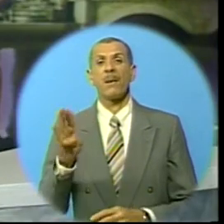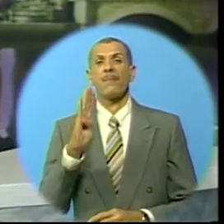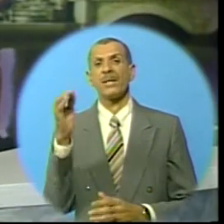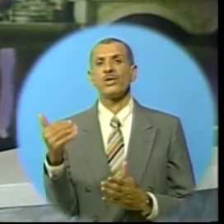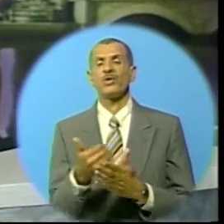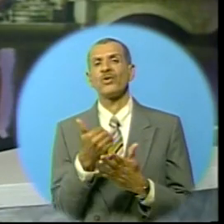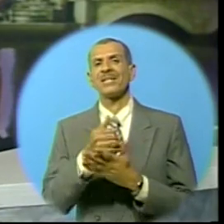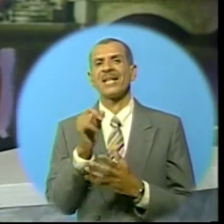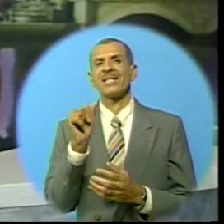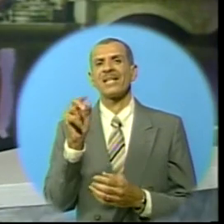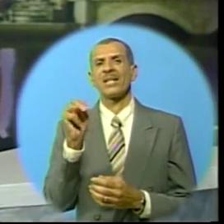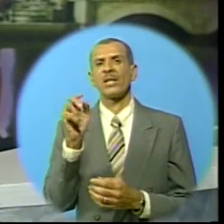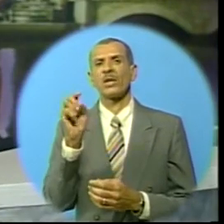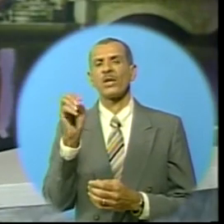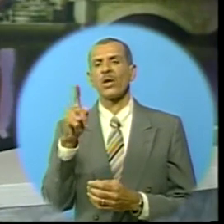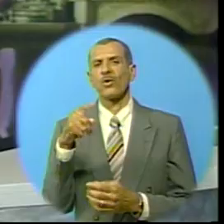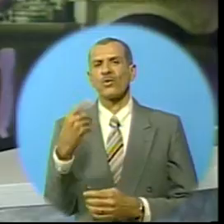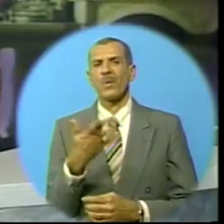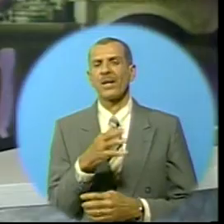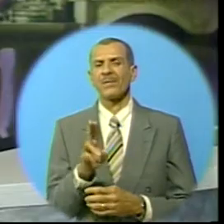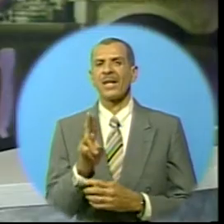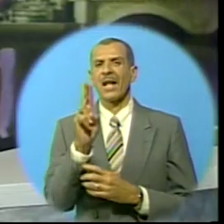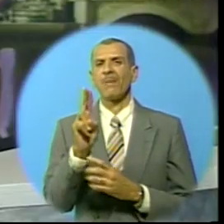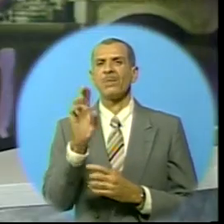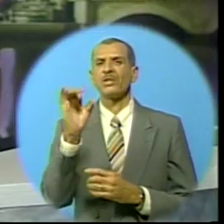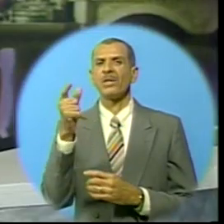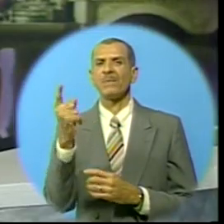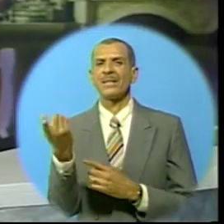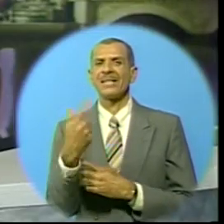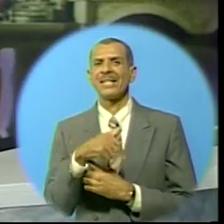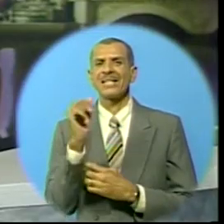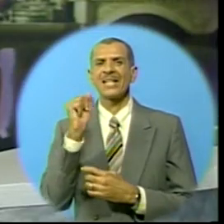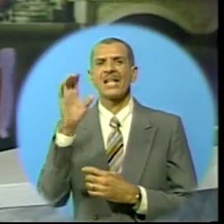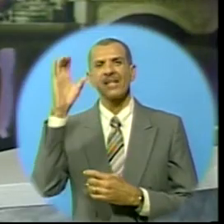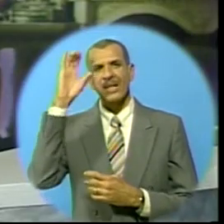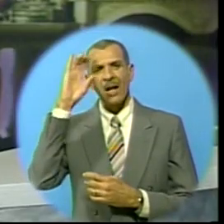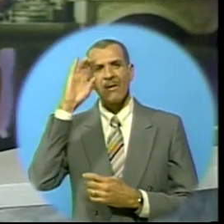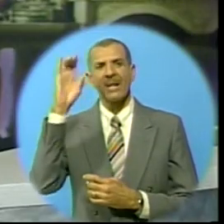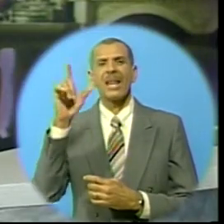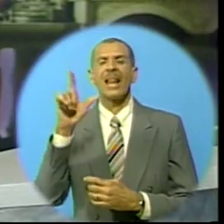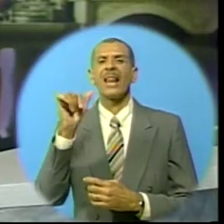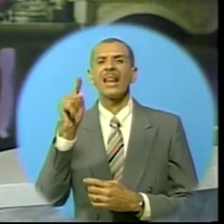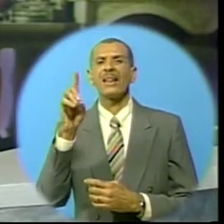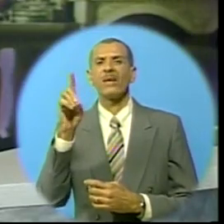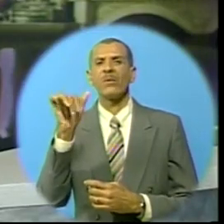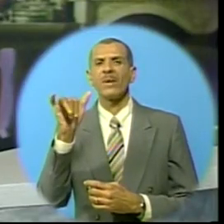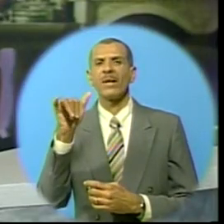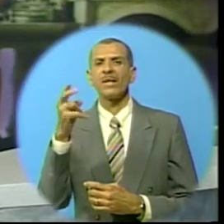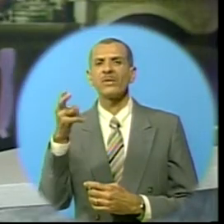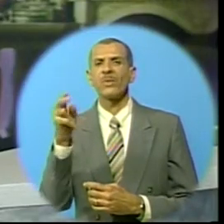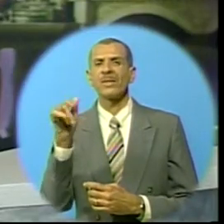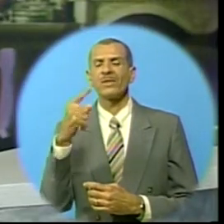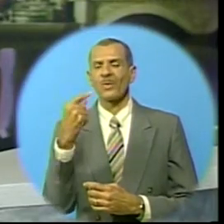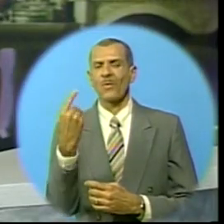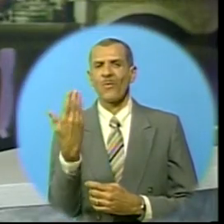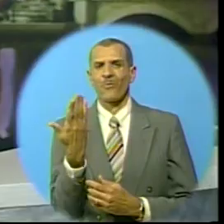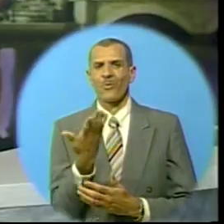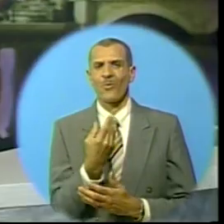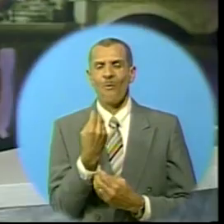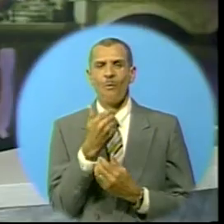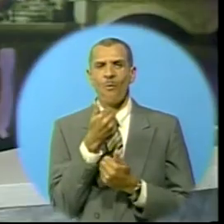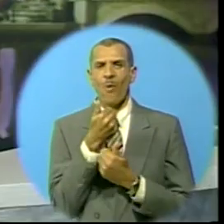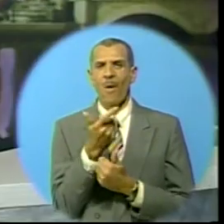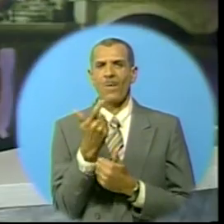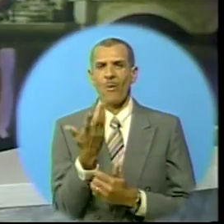newest senator was welcomed to the upper chamber today. Senator Carol Lady Haynes was warmly greeted by her colleagues as